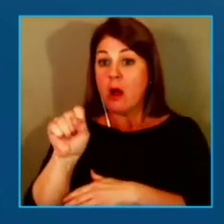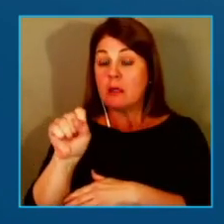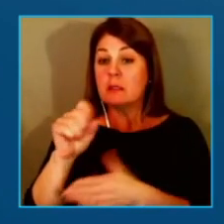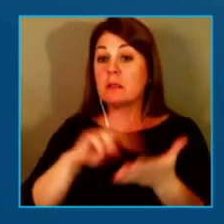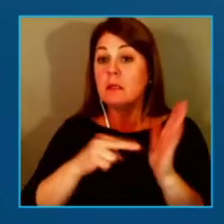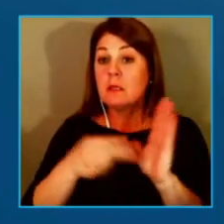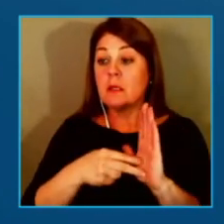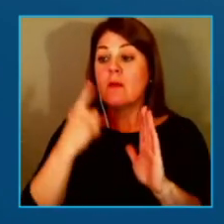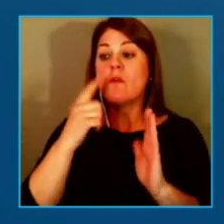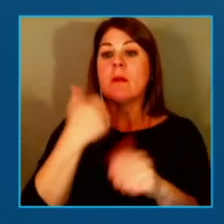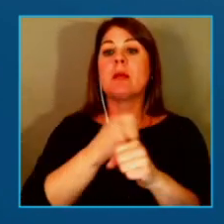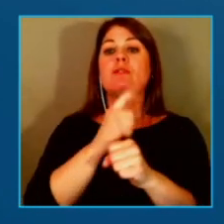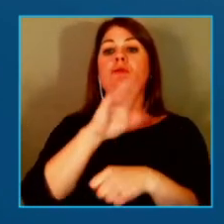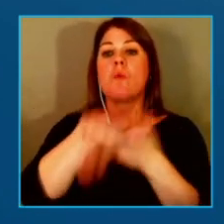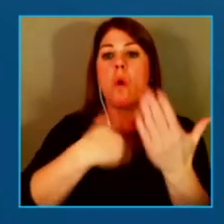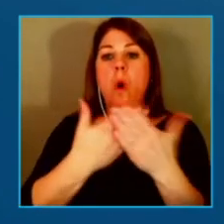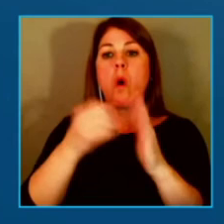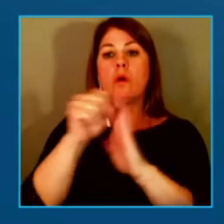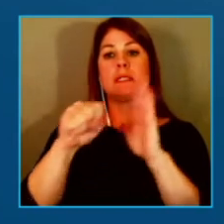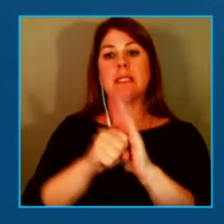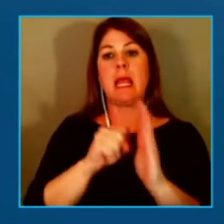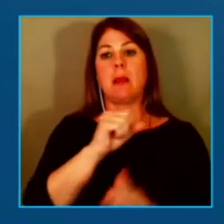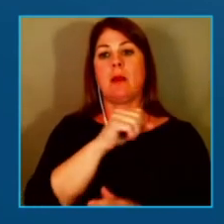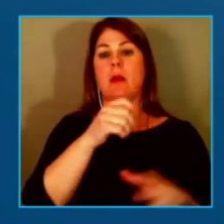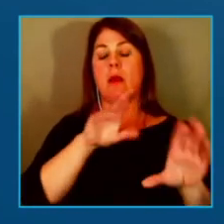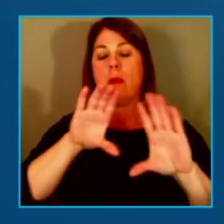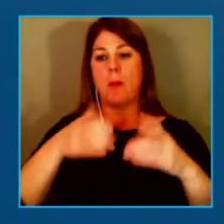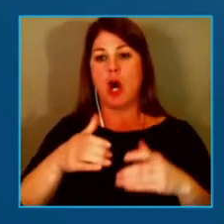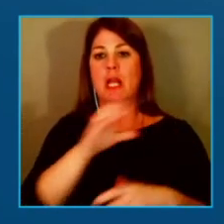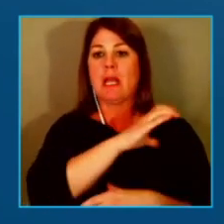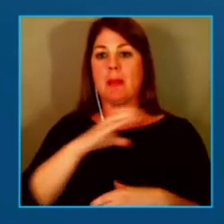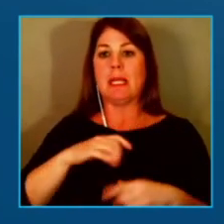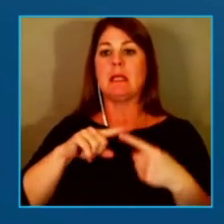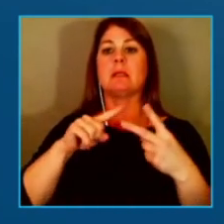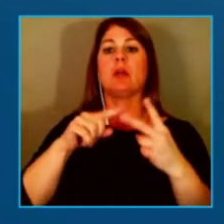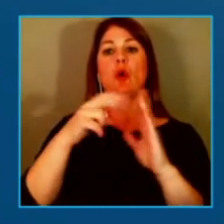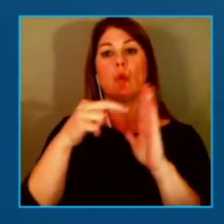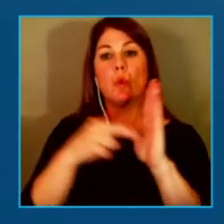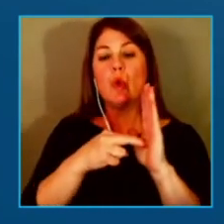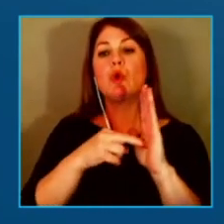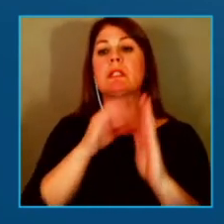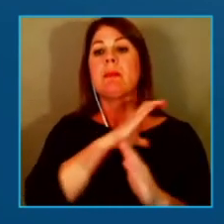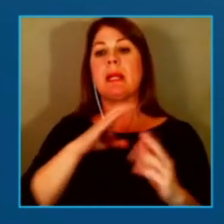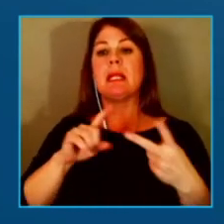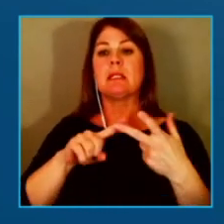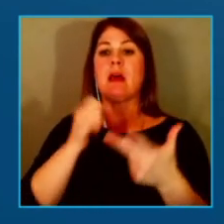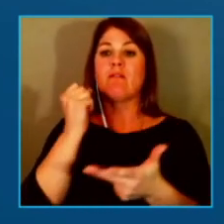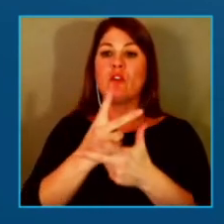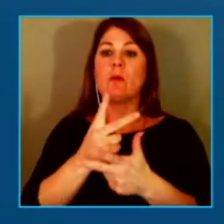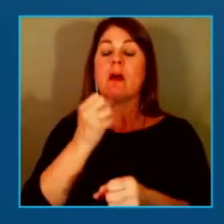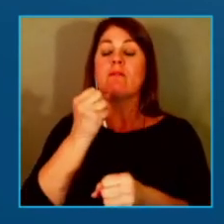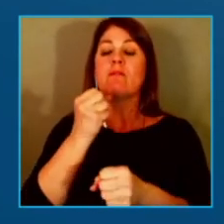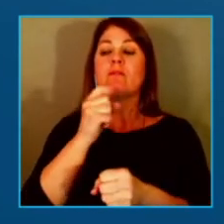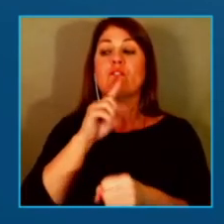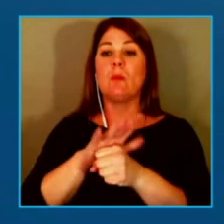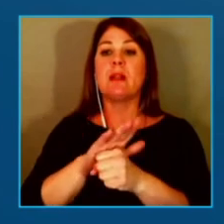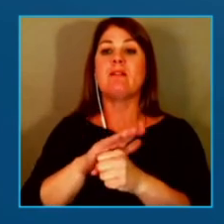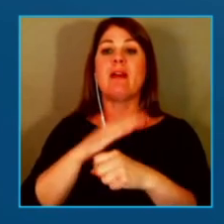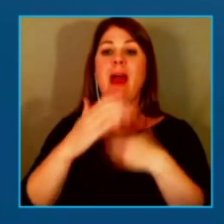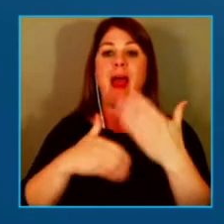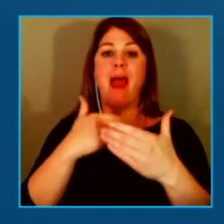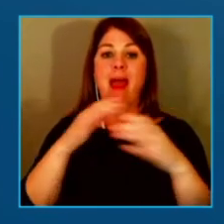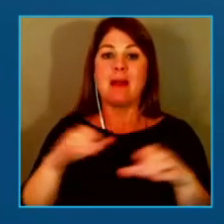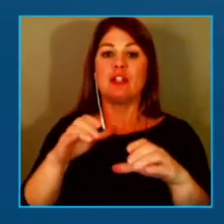that all state party committees, rules committees, affirmative action committee, and board of appeals, just to name a